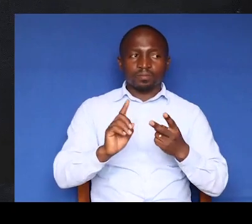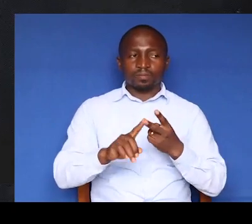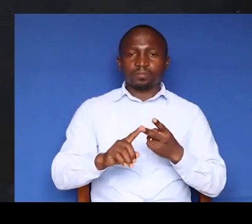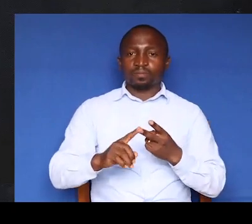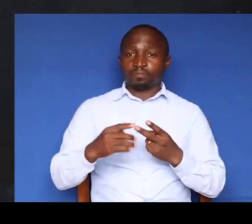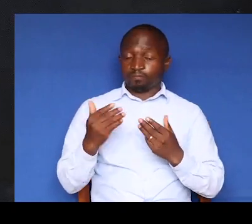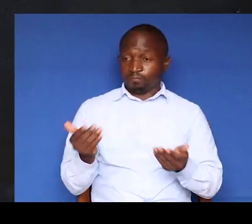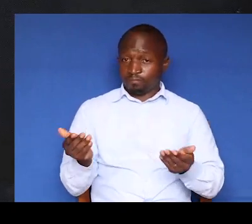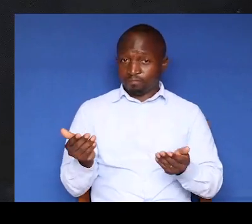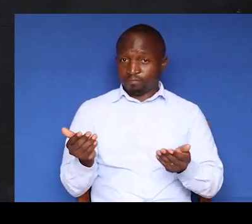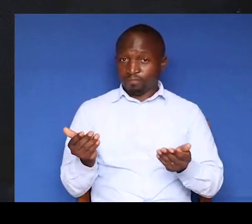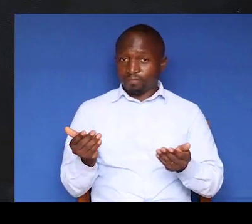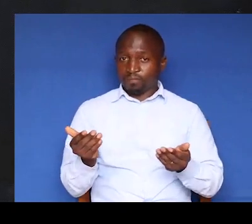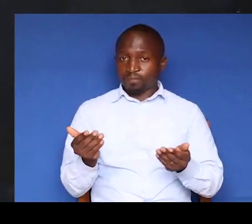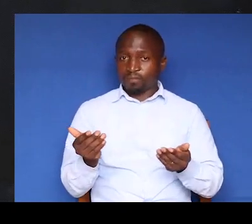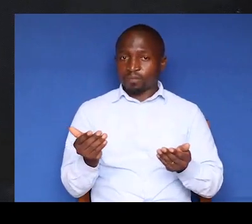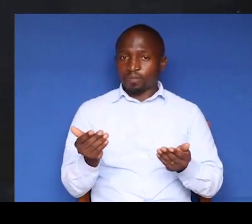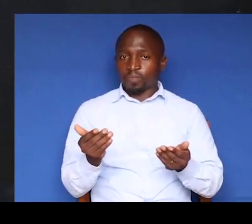as used to make influence